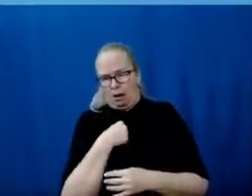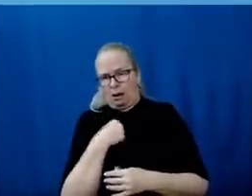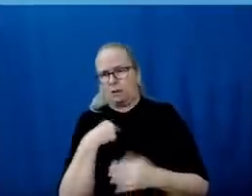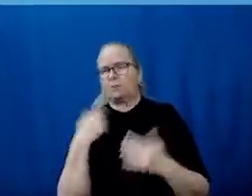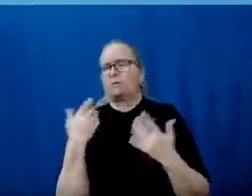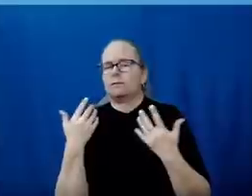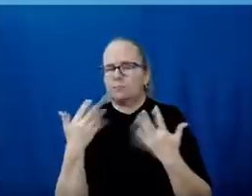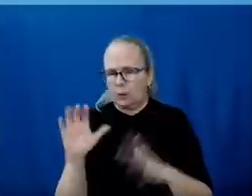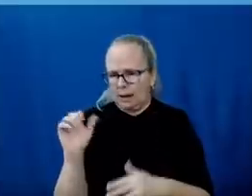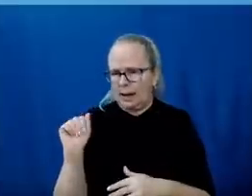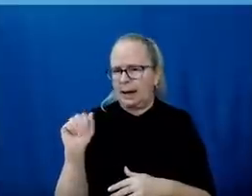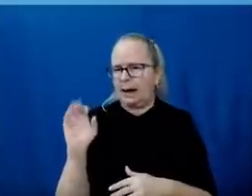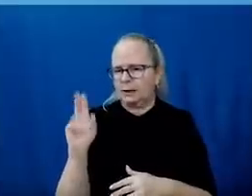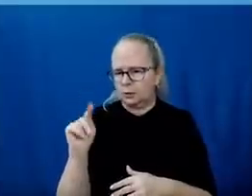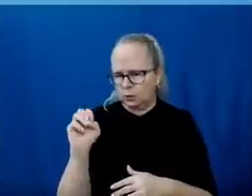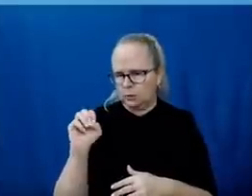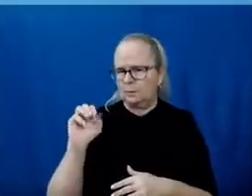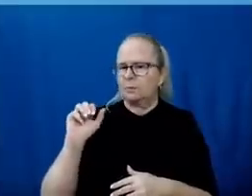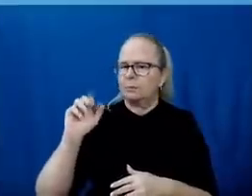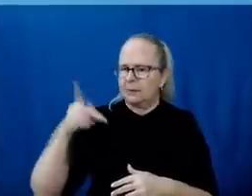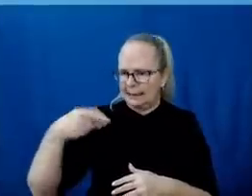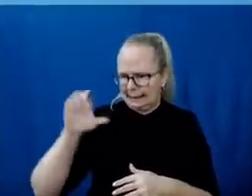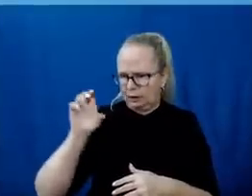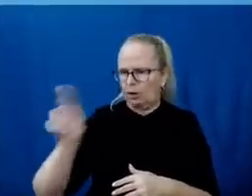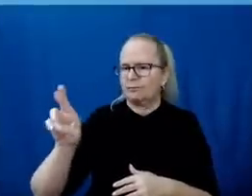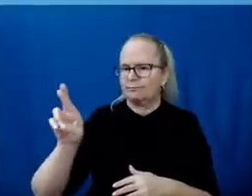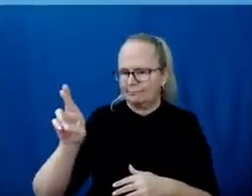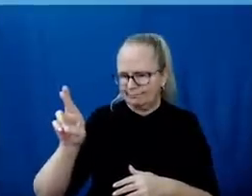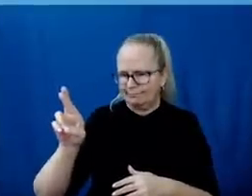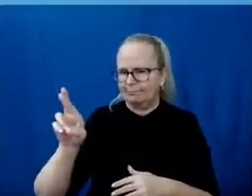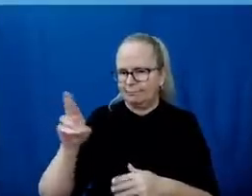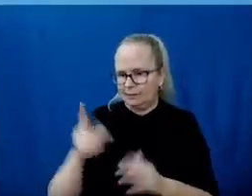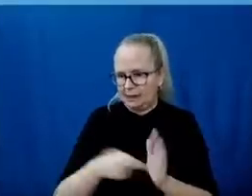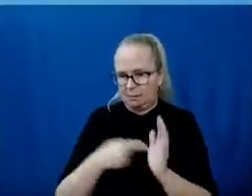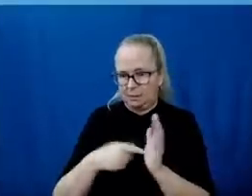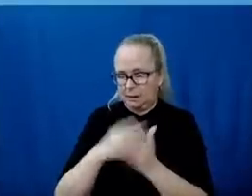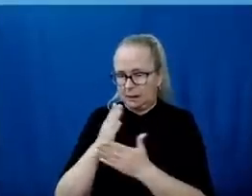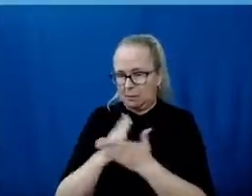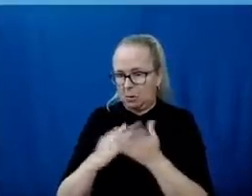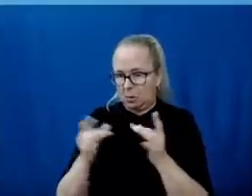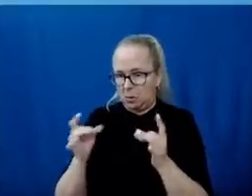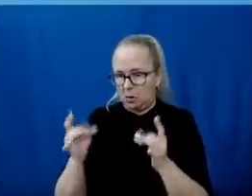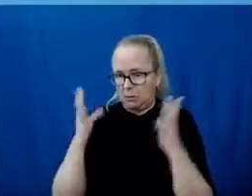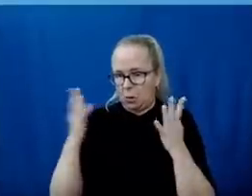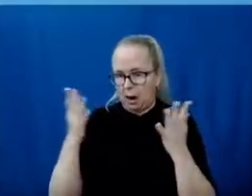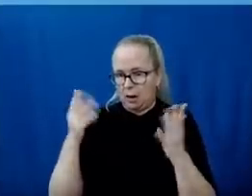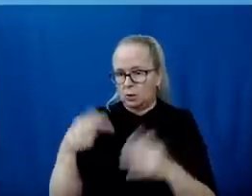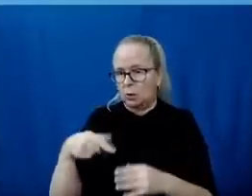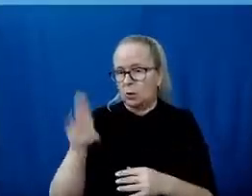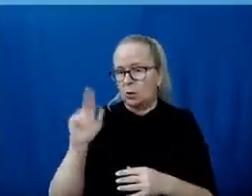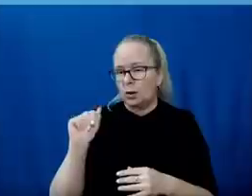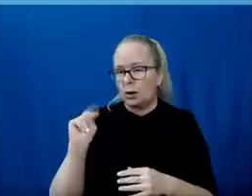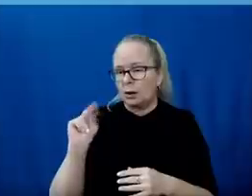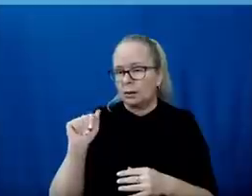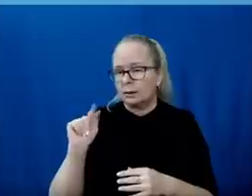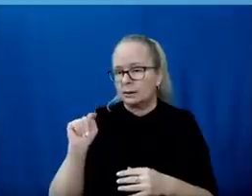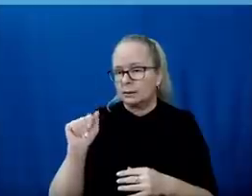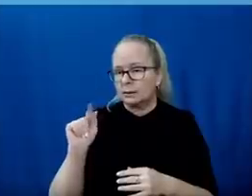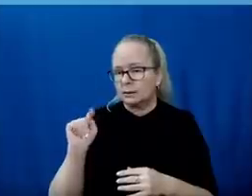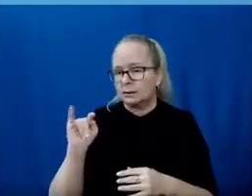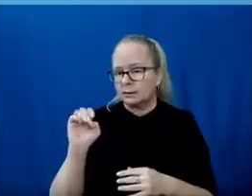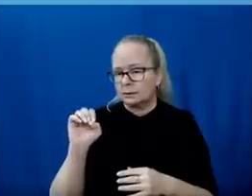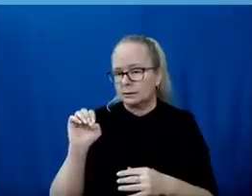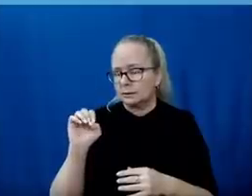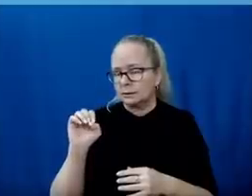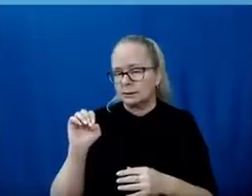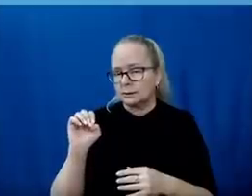this, so I've done qPCR, and sometimes it's the quantitative part of it is really terrible.